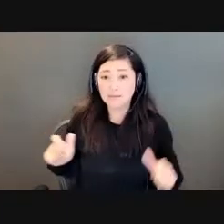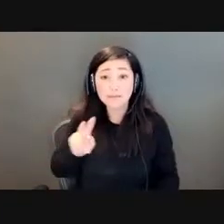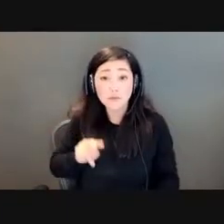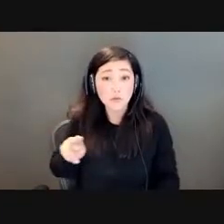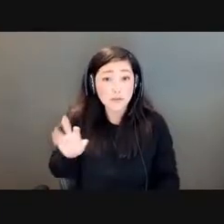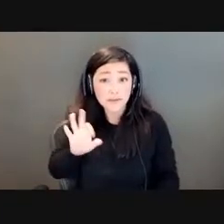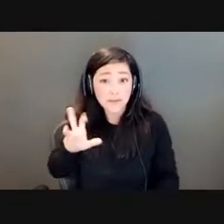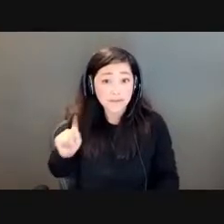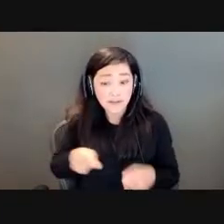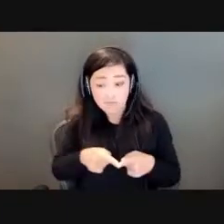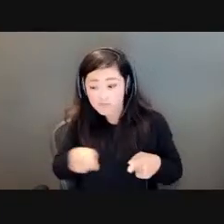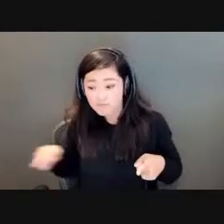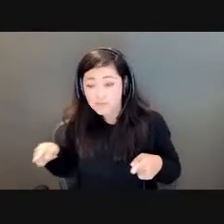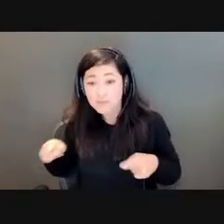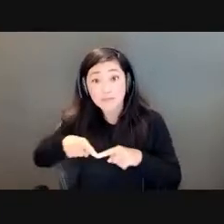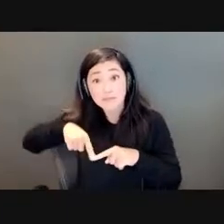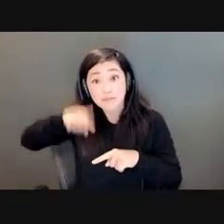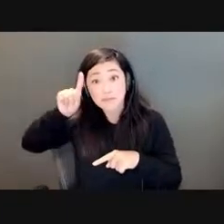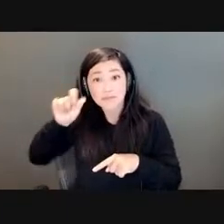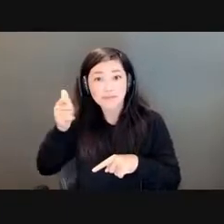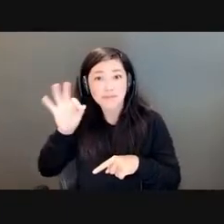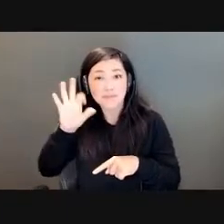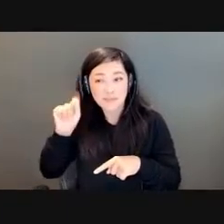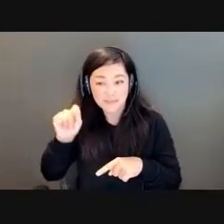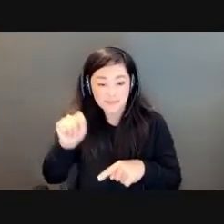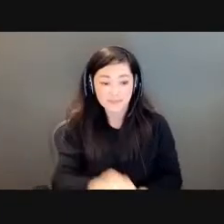22 feet long and 10 feet high.